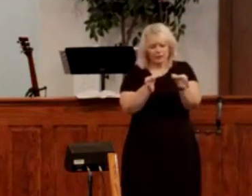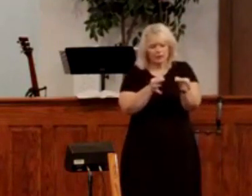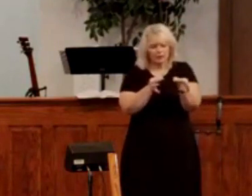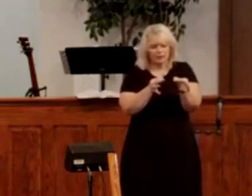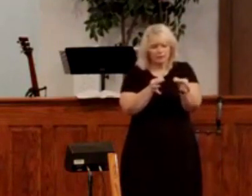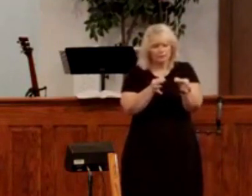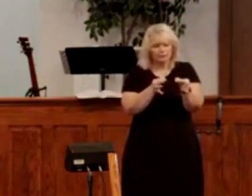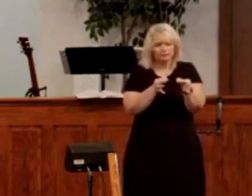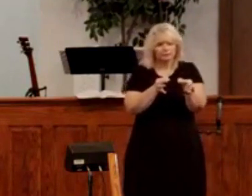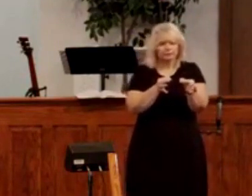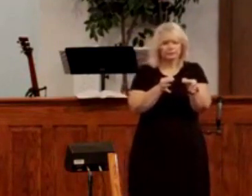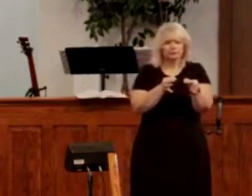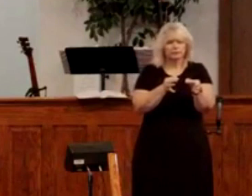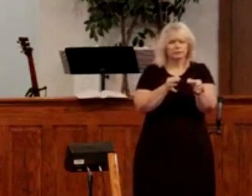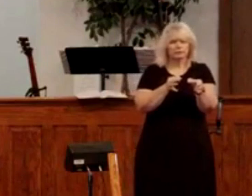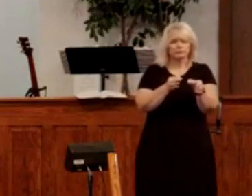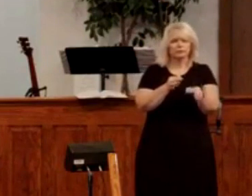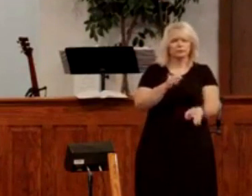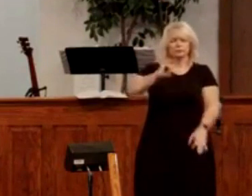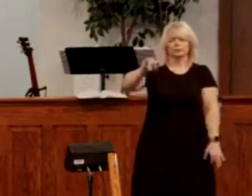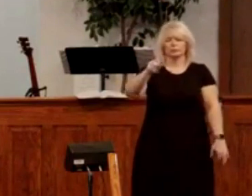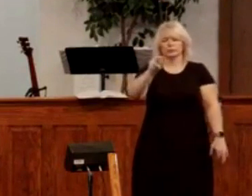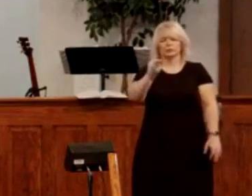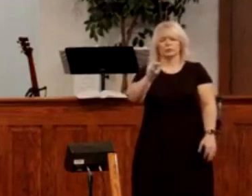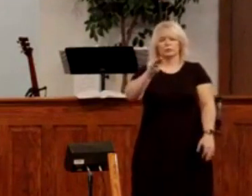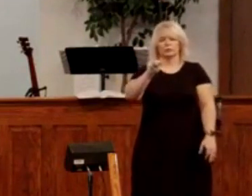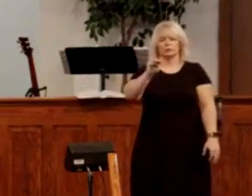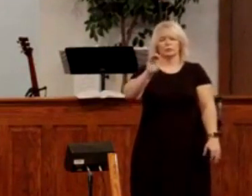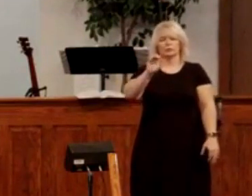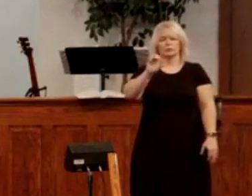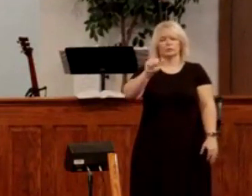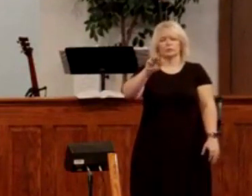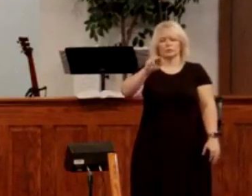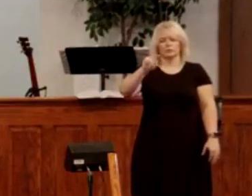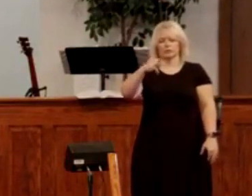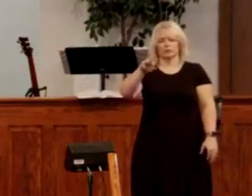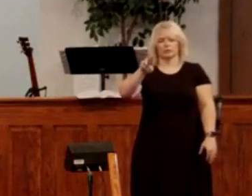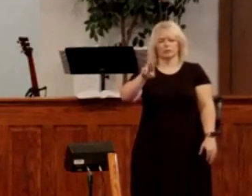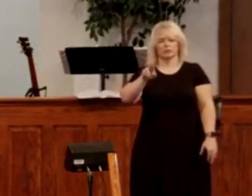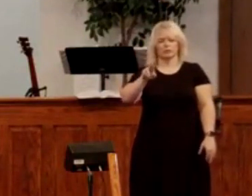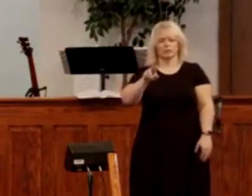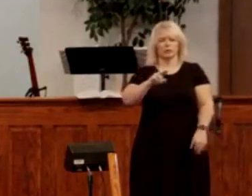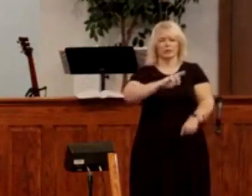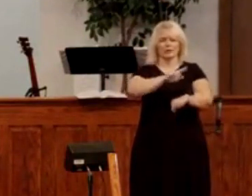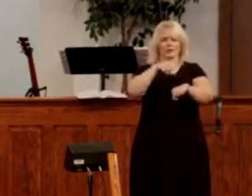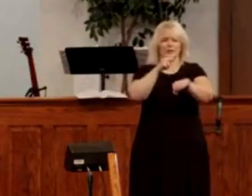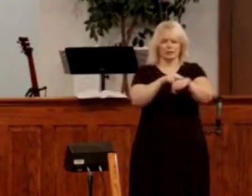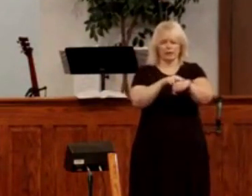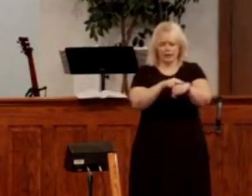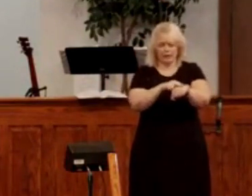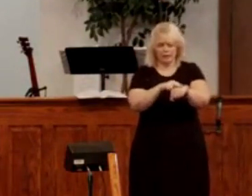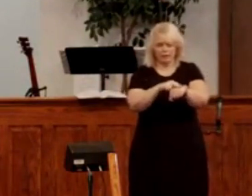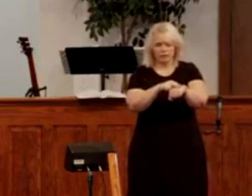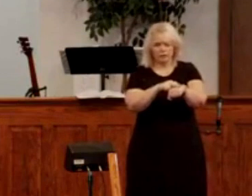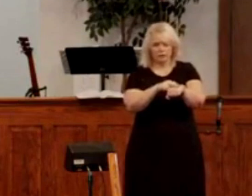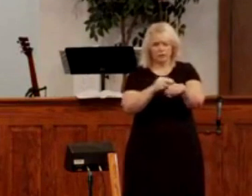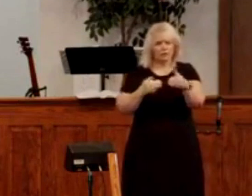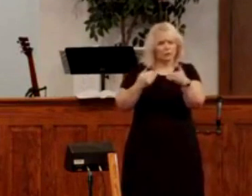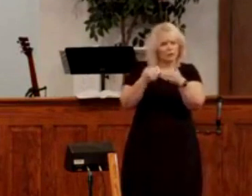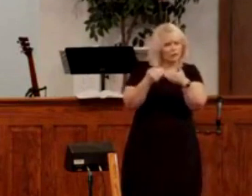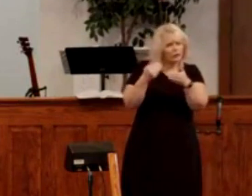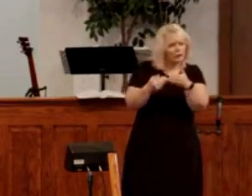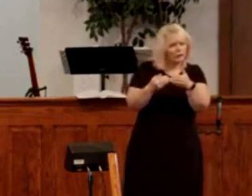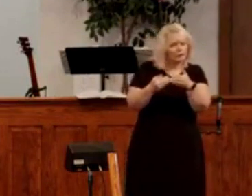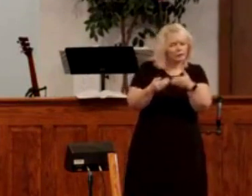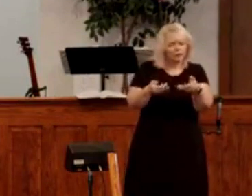issue. He believes, and I agree, that as a nation we have digressed to something close to what was going on in the